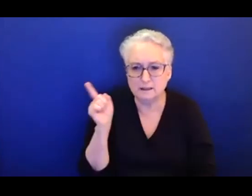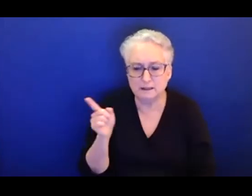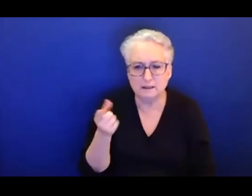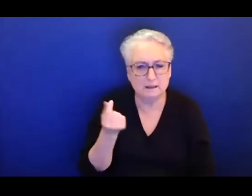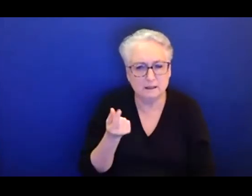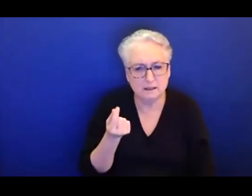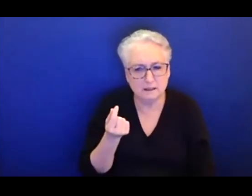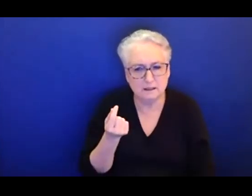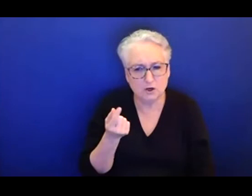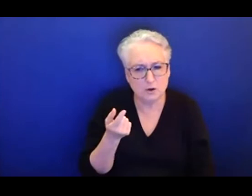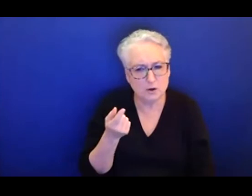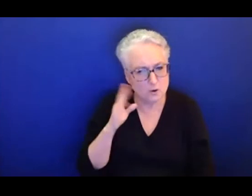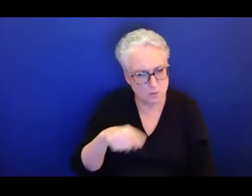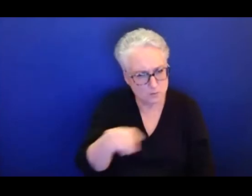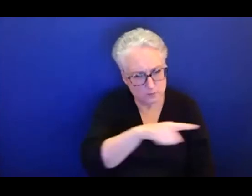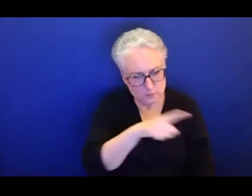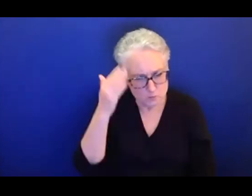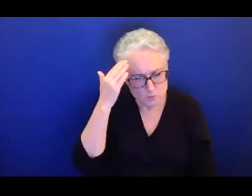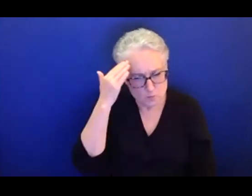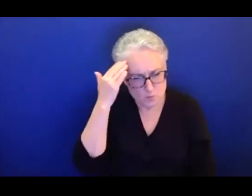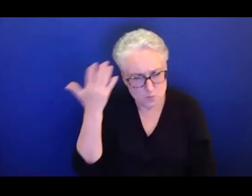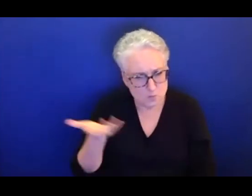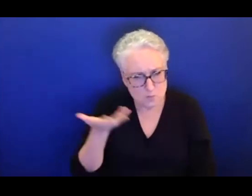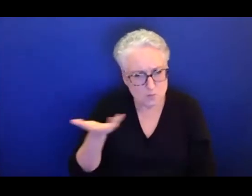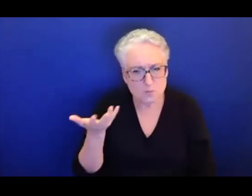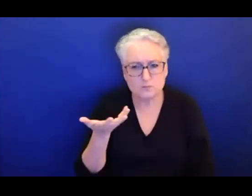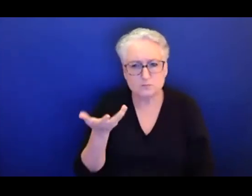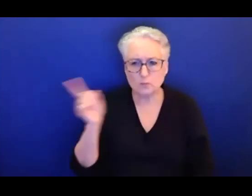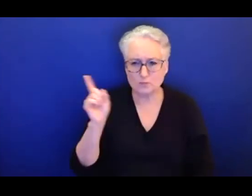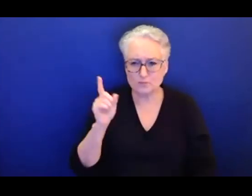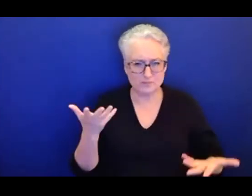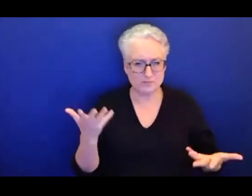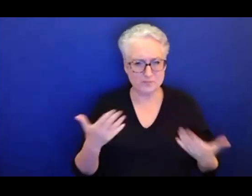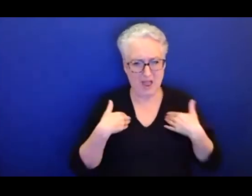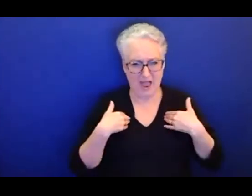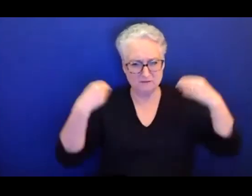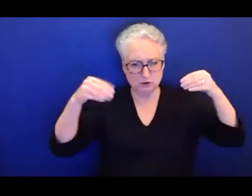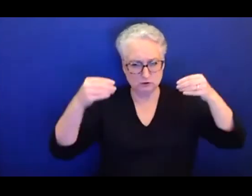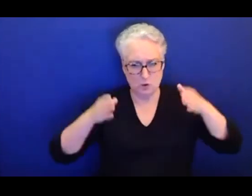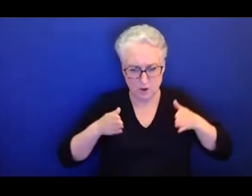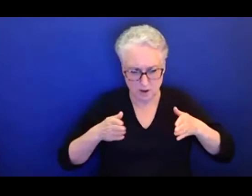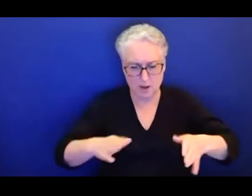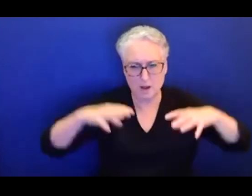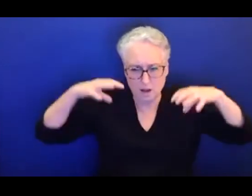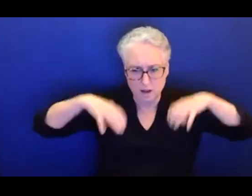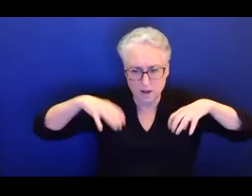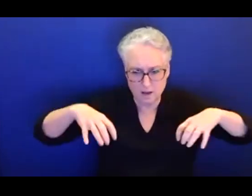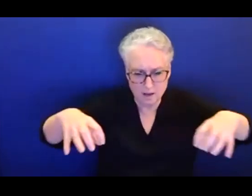works with the commercial corridors. And the commercial corridor is basically an area that